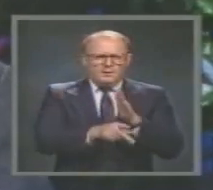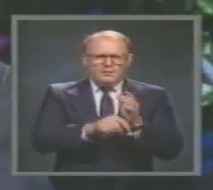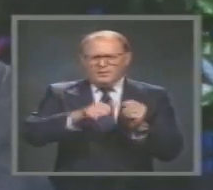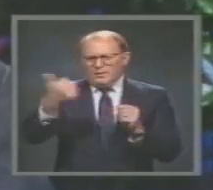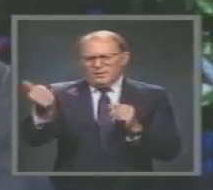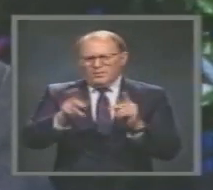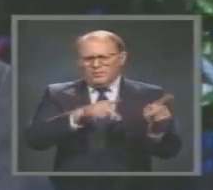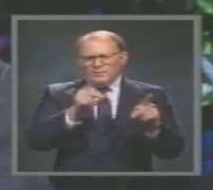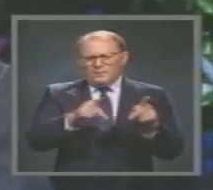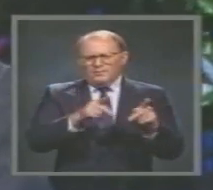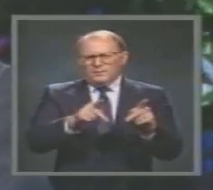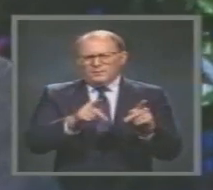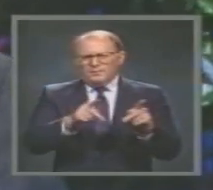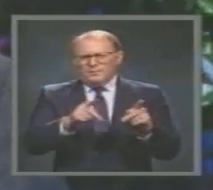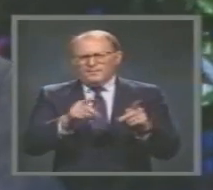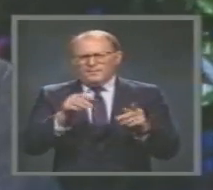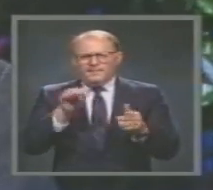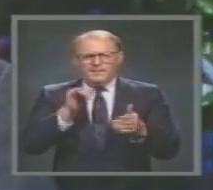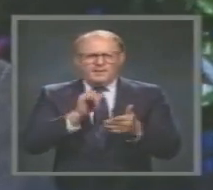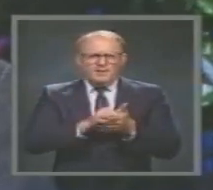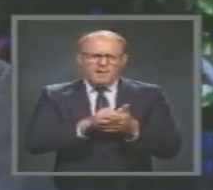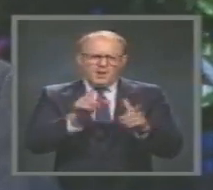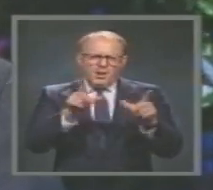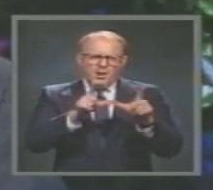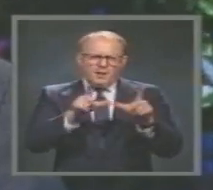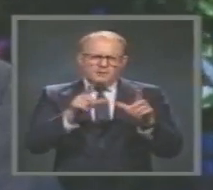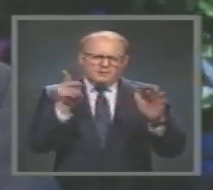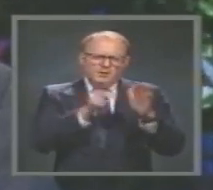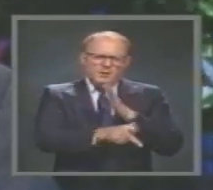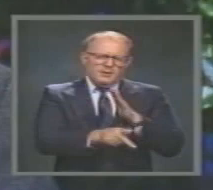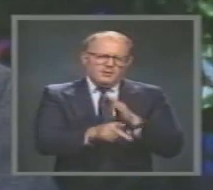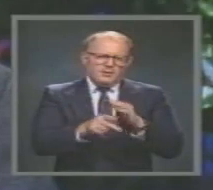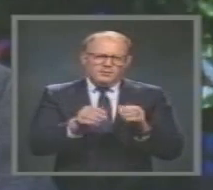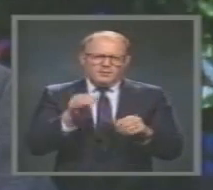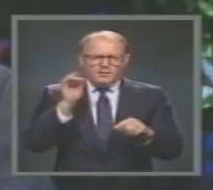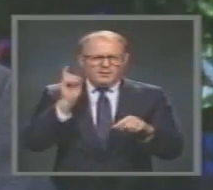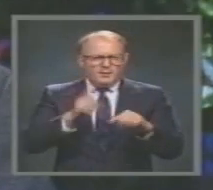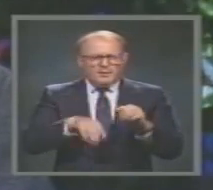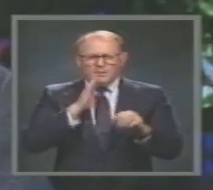persons, the license to kill cannot be contained.